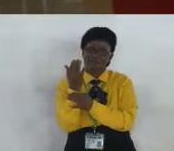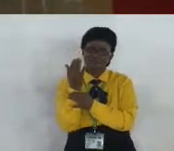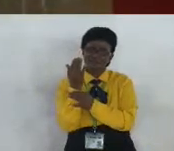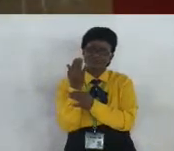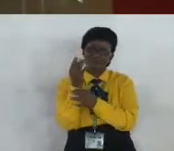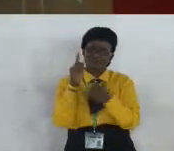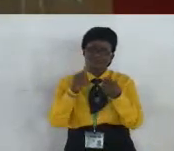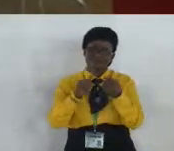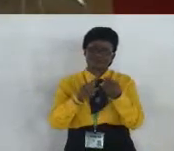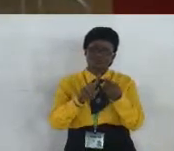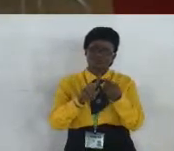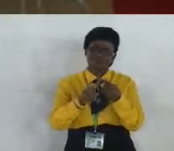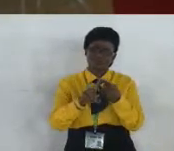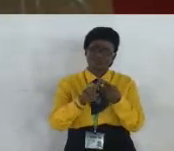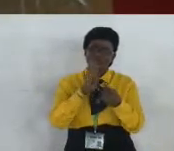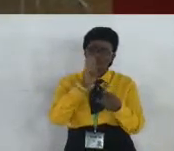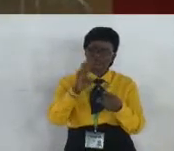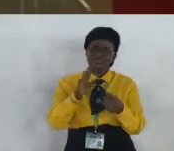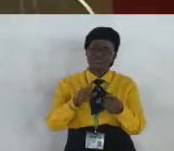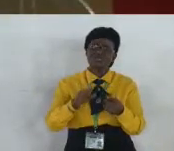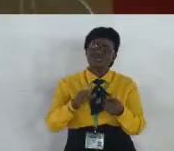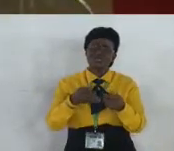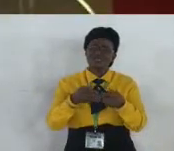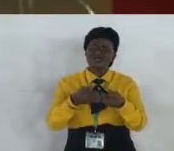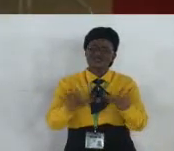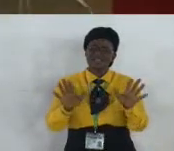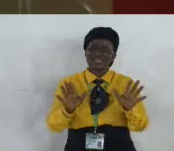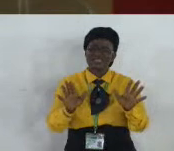to be over now.